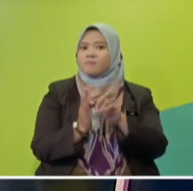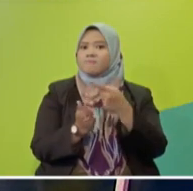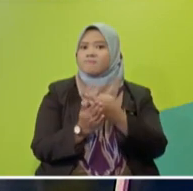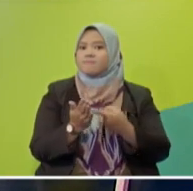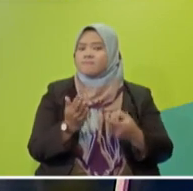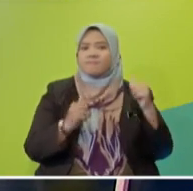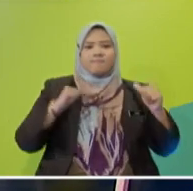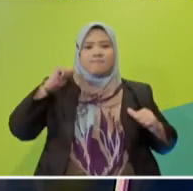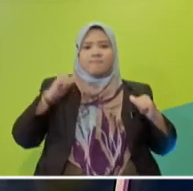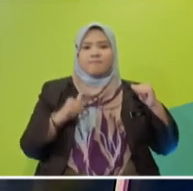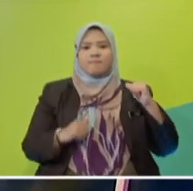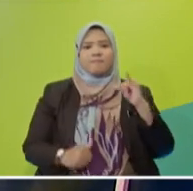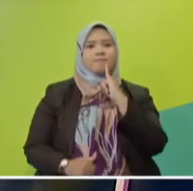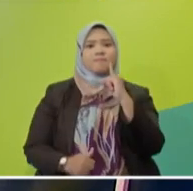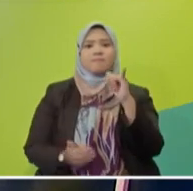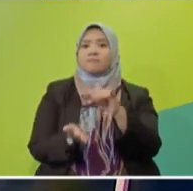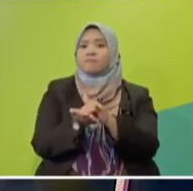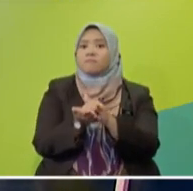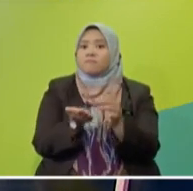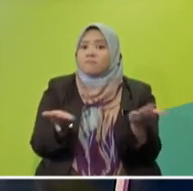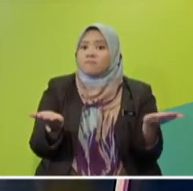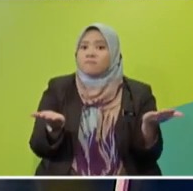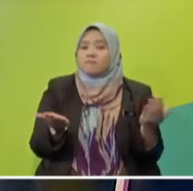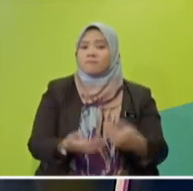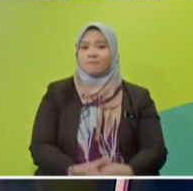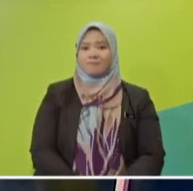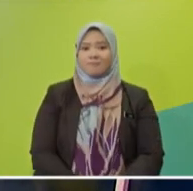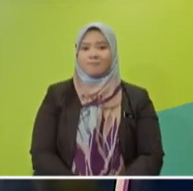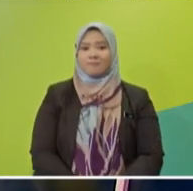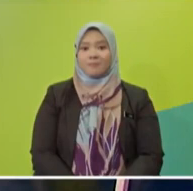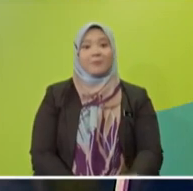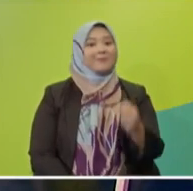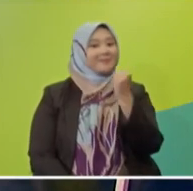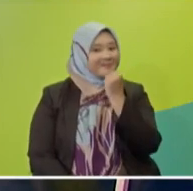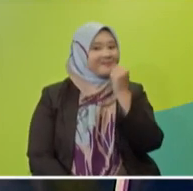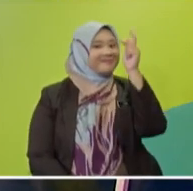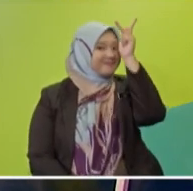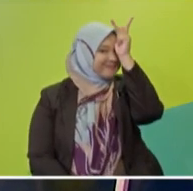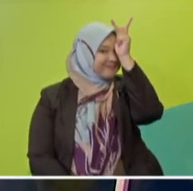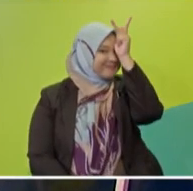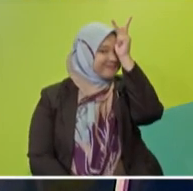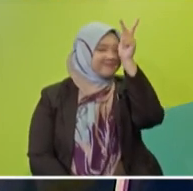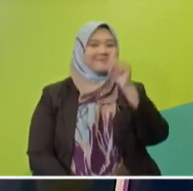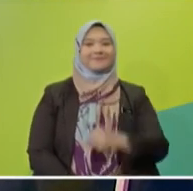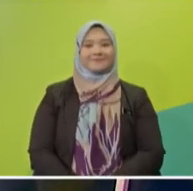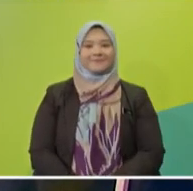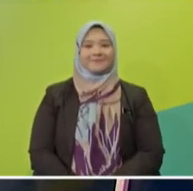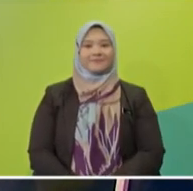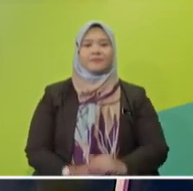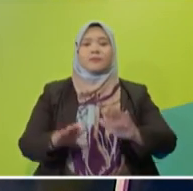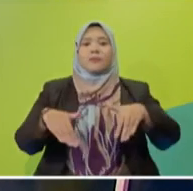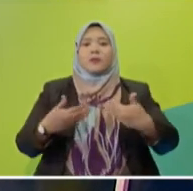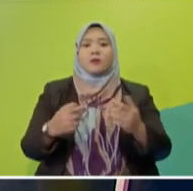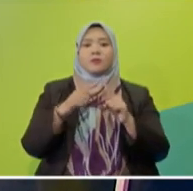goat. Yes. Okay, so which is the correct match? There's already go.